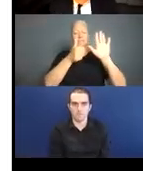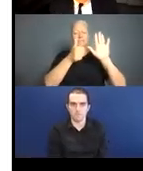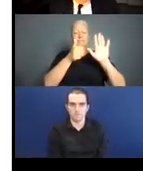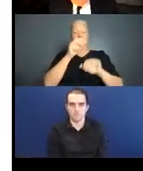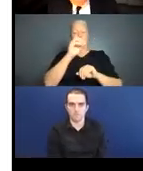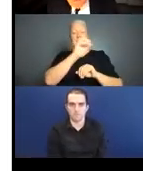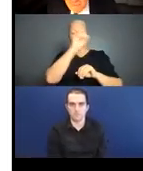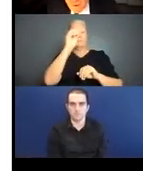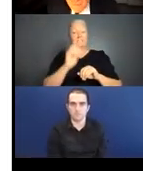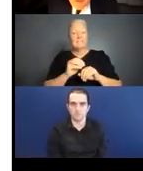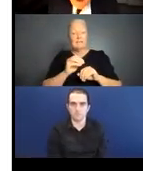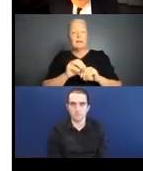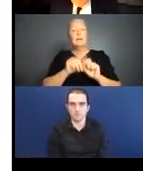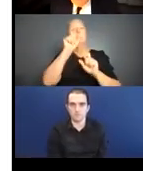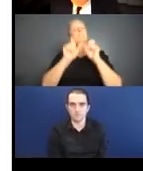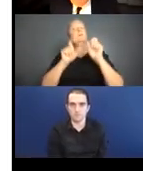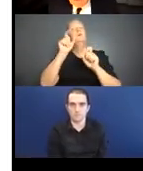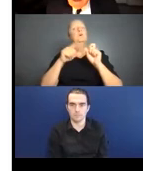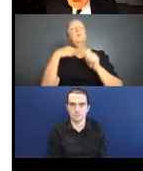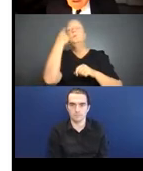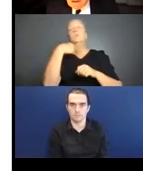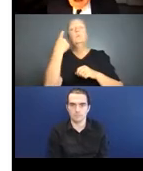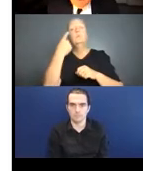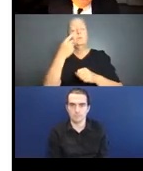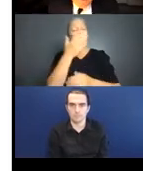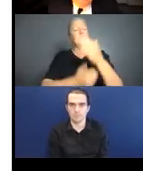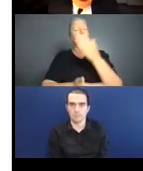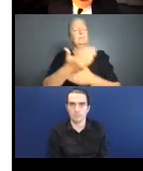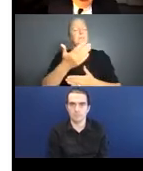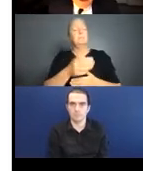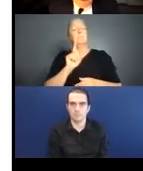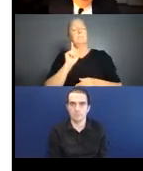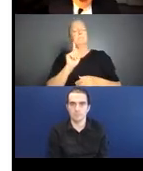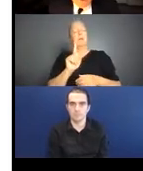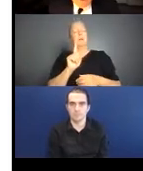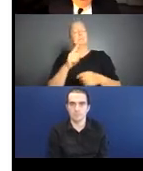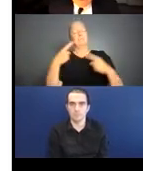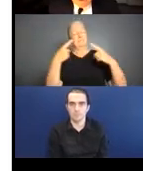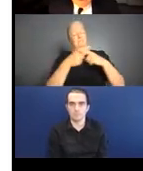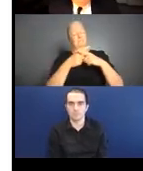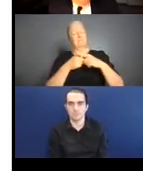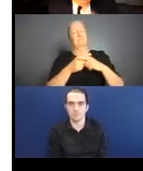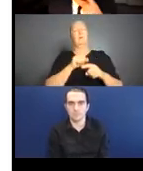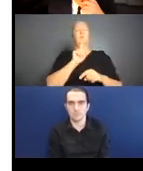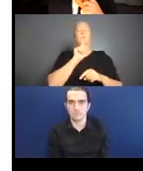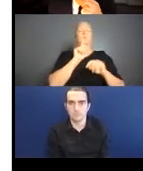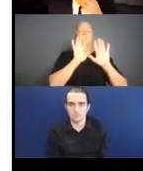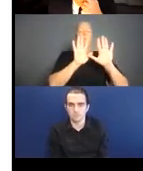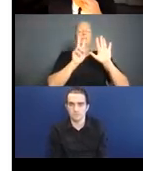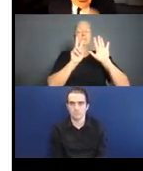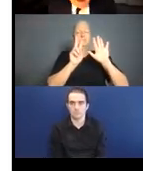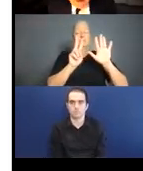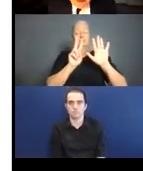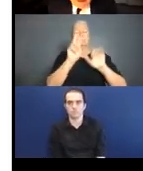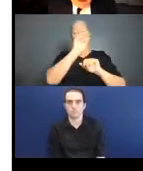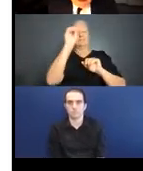are disabled people, when they're only 17% of the population in England and Wales. And the reason is that they ask